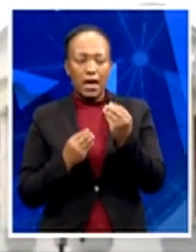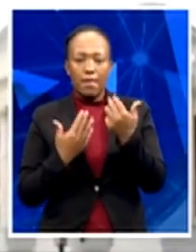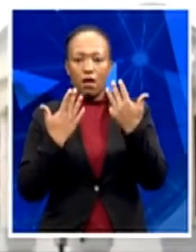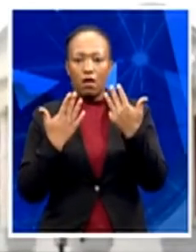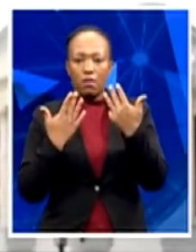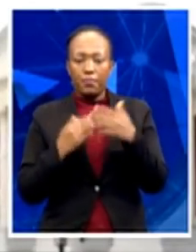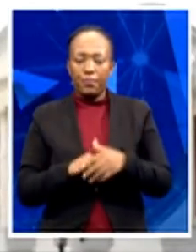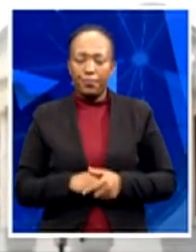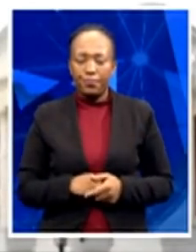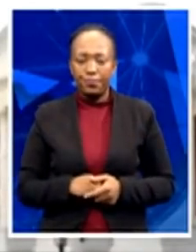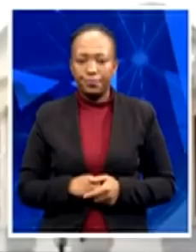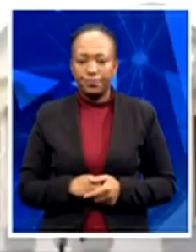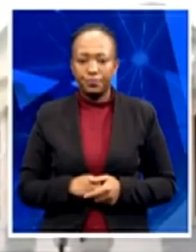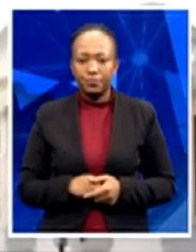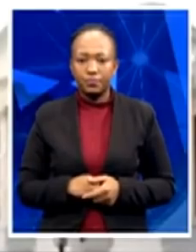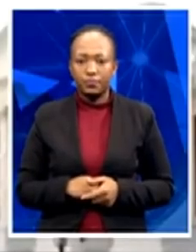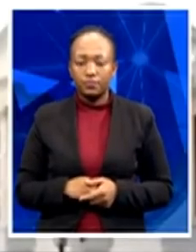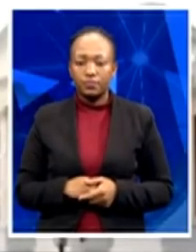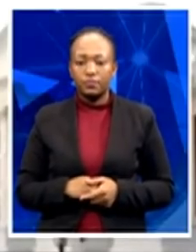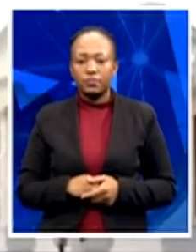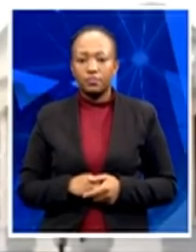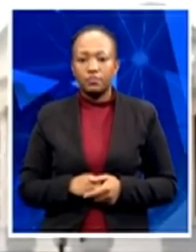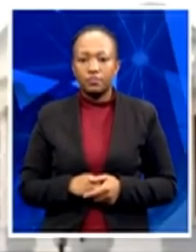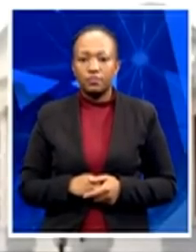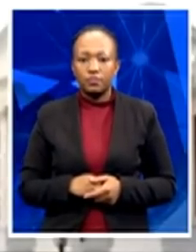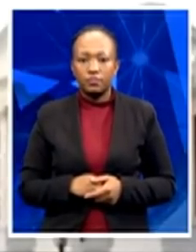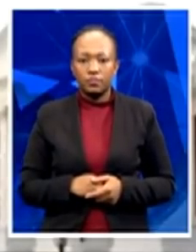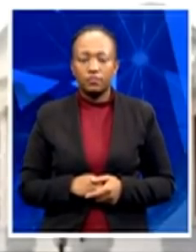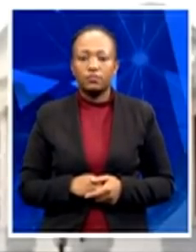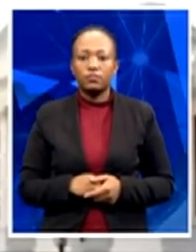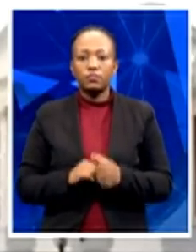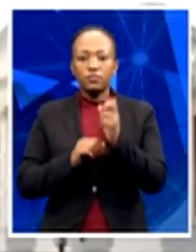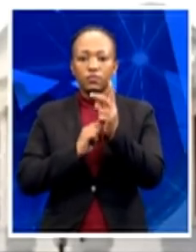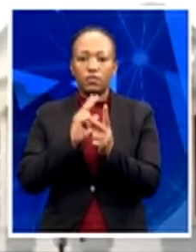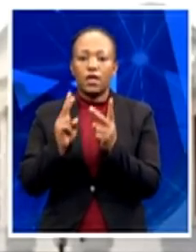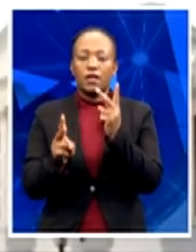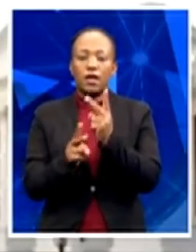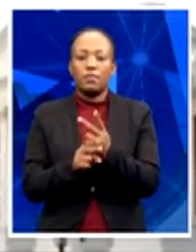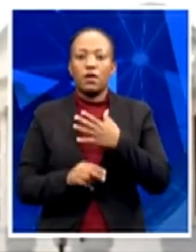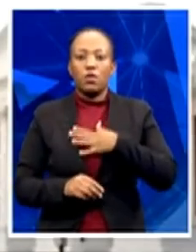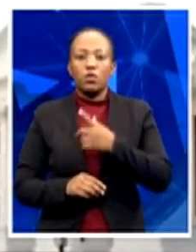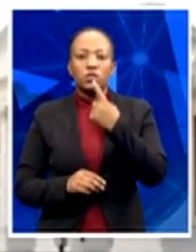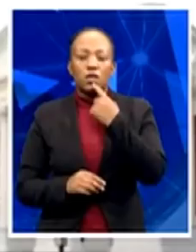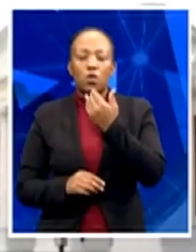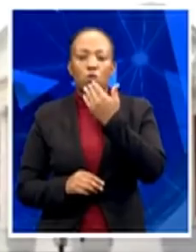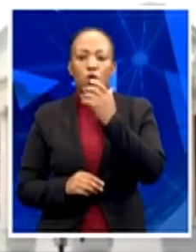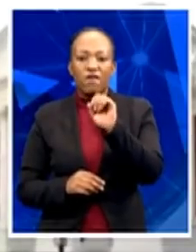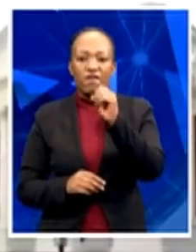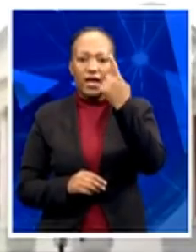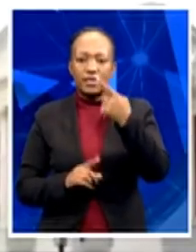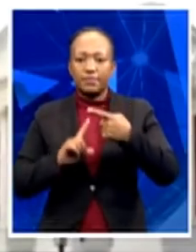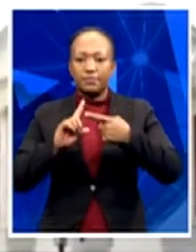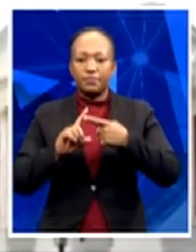Let me repeat the order so that one member comes after another one. The first one, Honorable Imam Sheikh. Number 2, Honorable